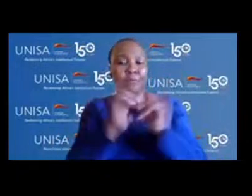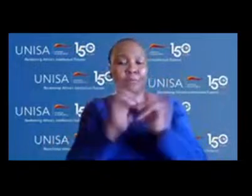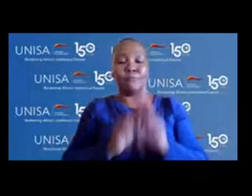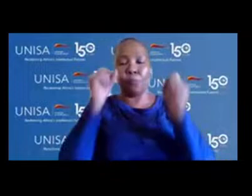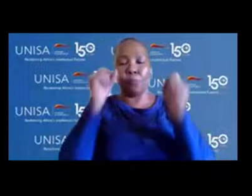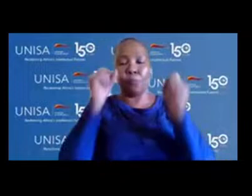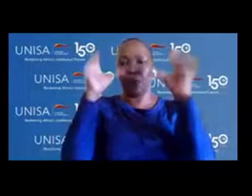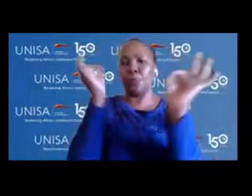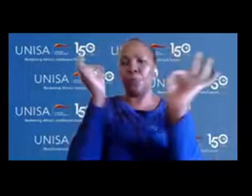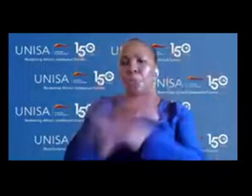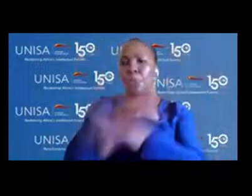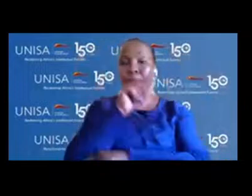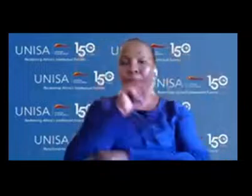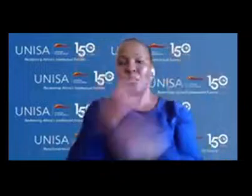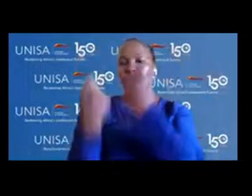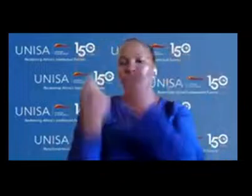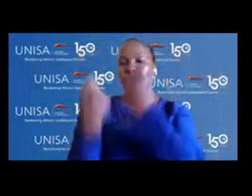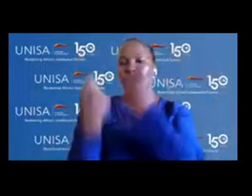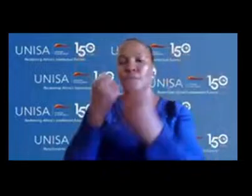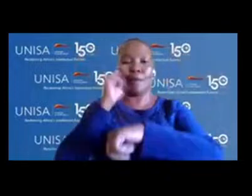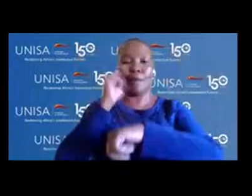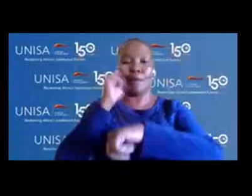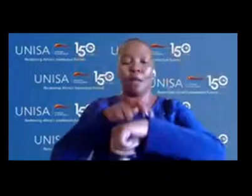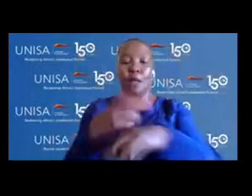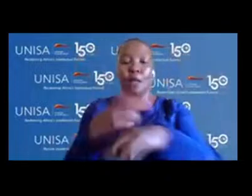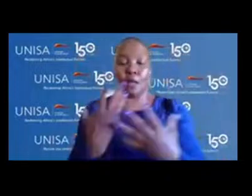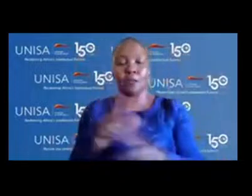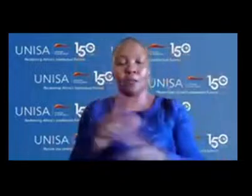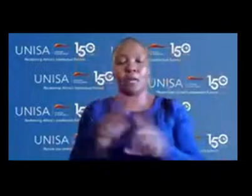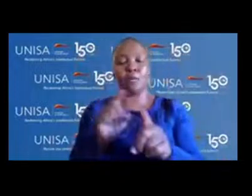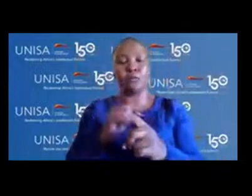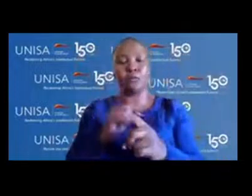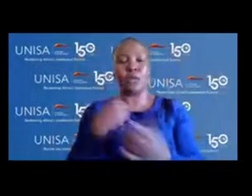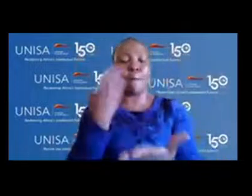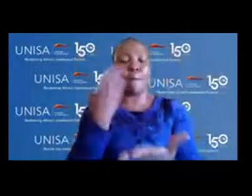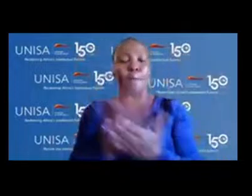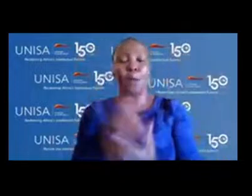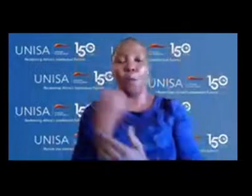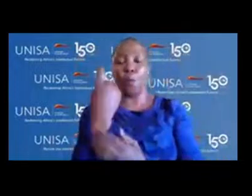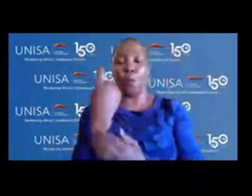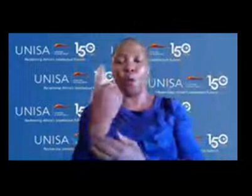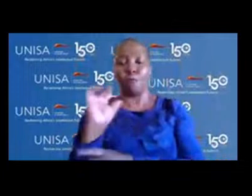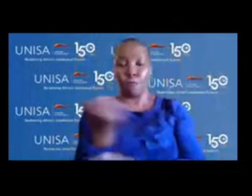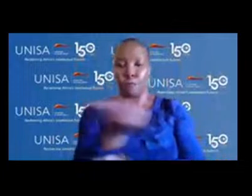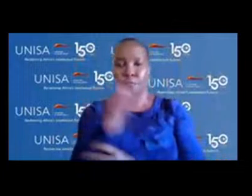your individual needs, as we don't apply the one-size-fits-all approach.